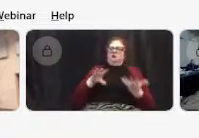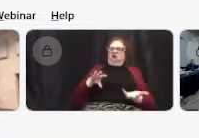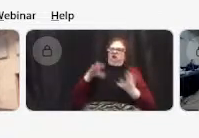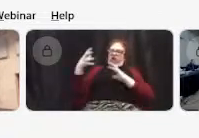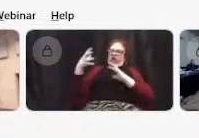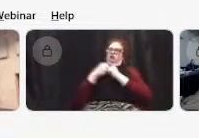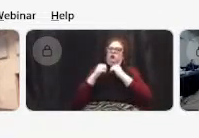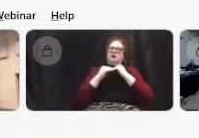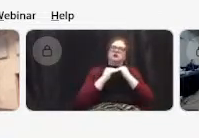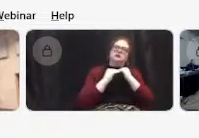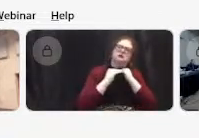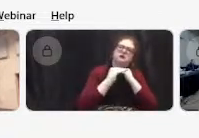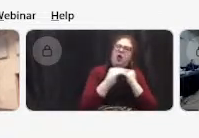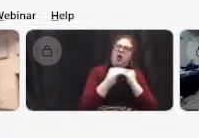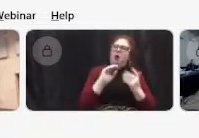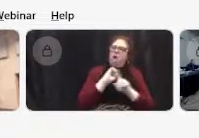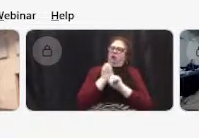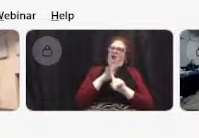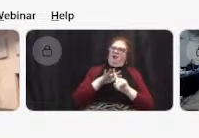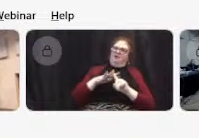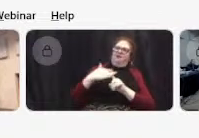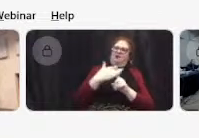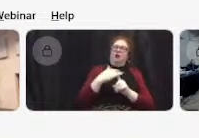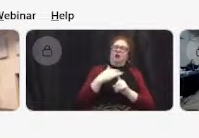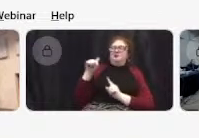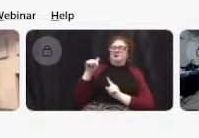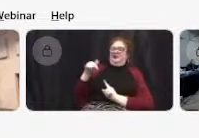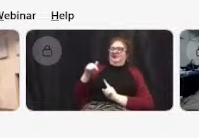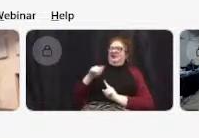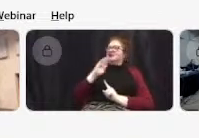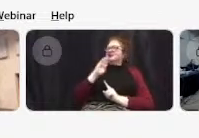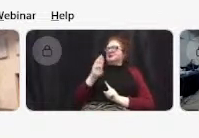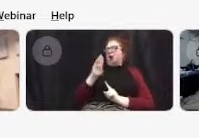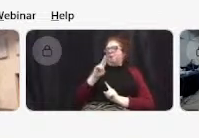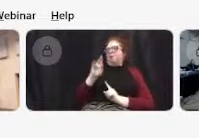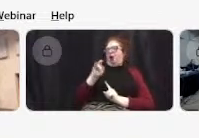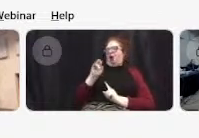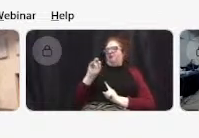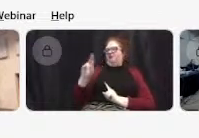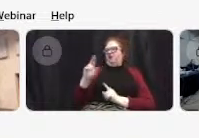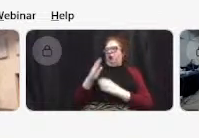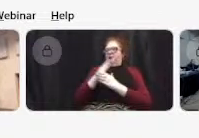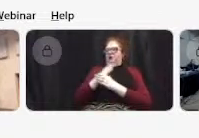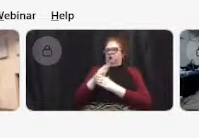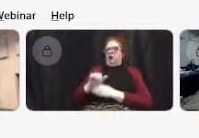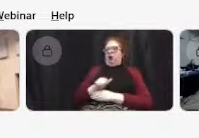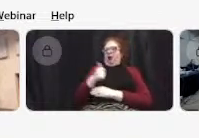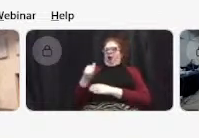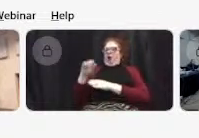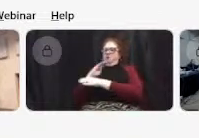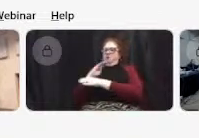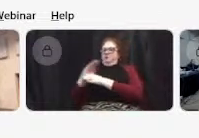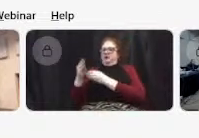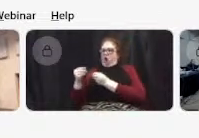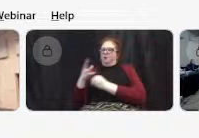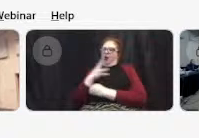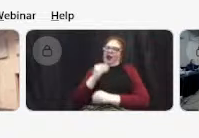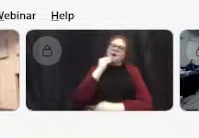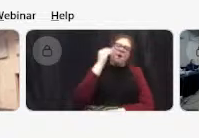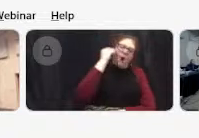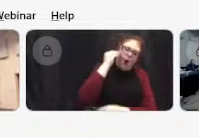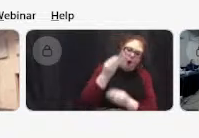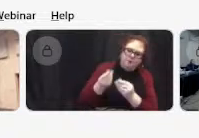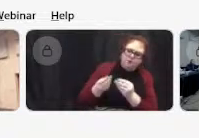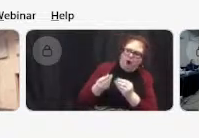that the proposed short-term rental is located in is used as a buffer between commercial properties and residential properties.